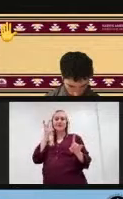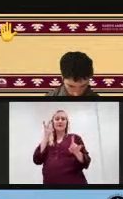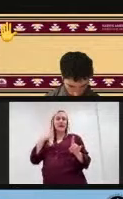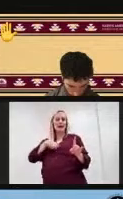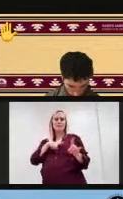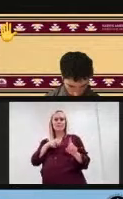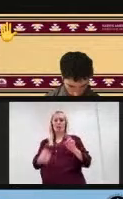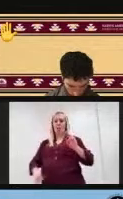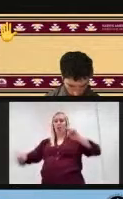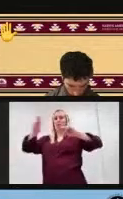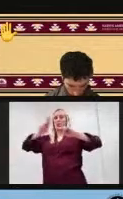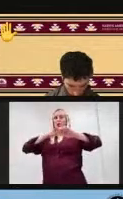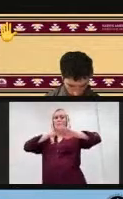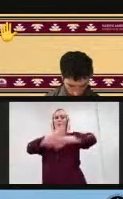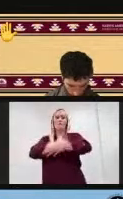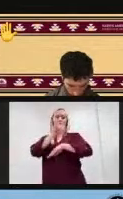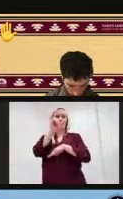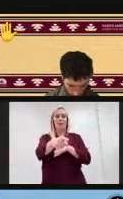someone that